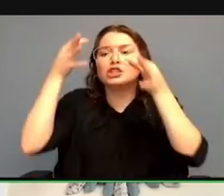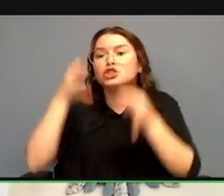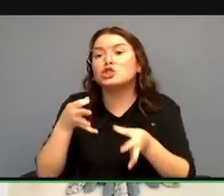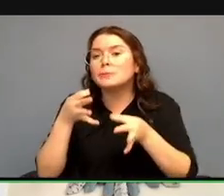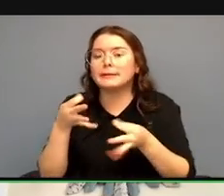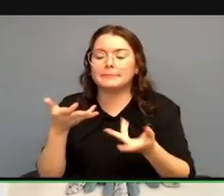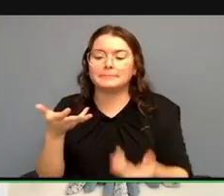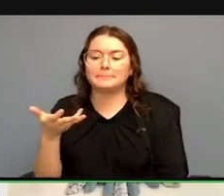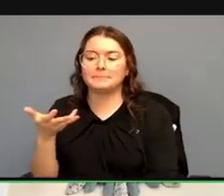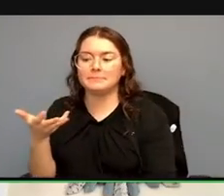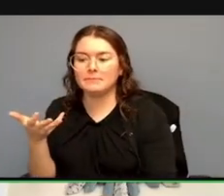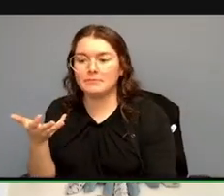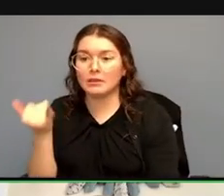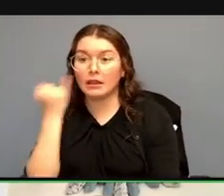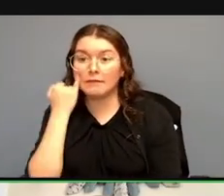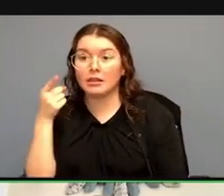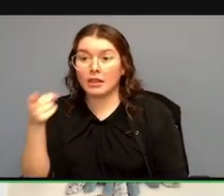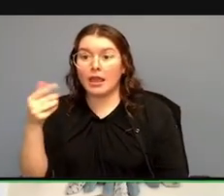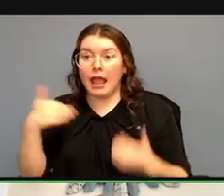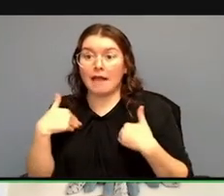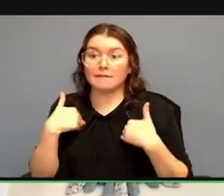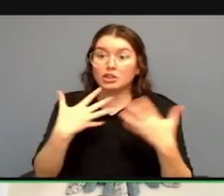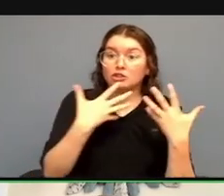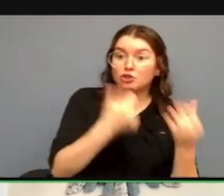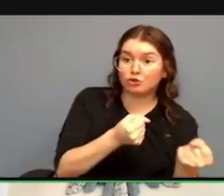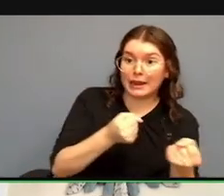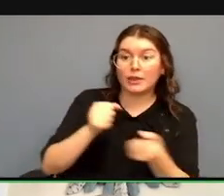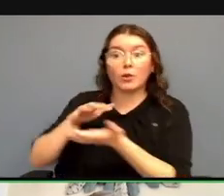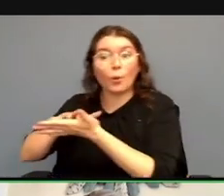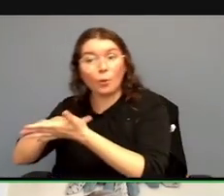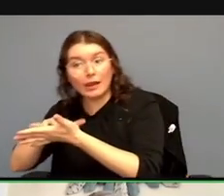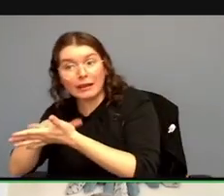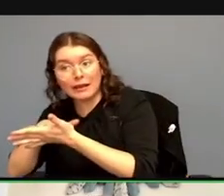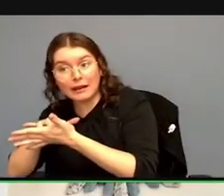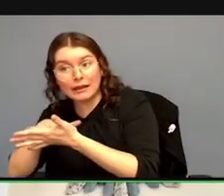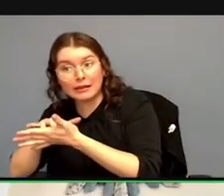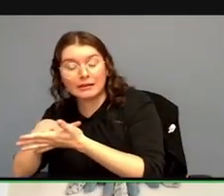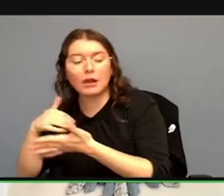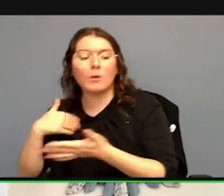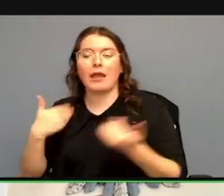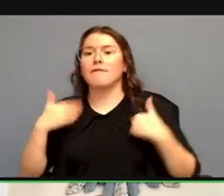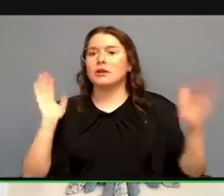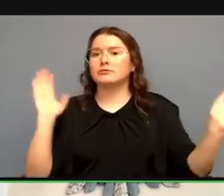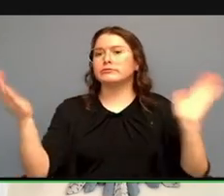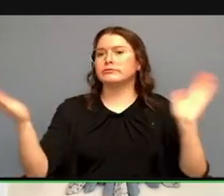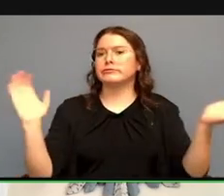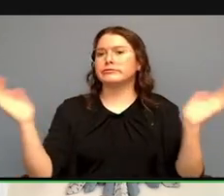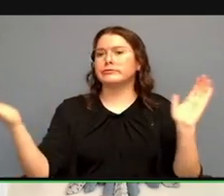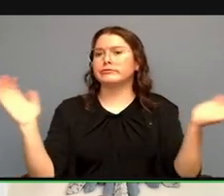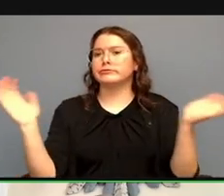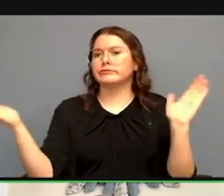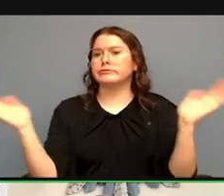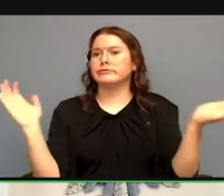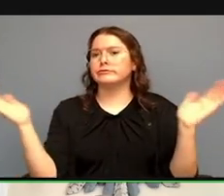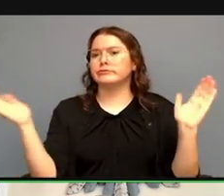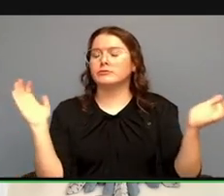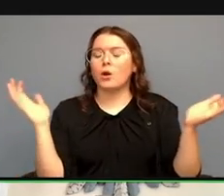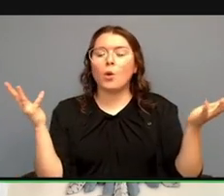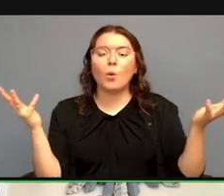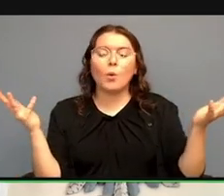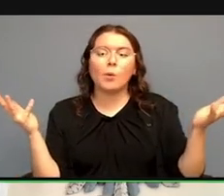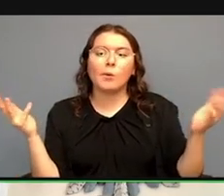not someone has a strength or weaknesses. We are drawing comparisons between what